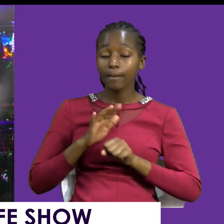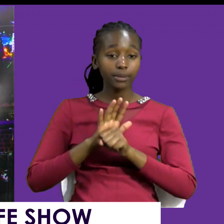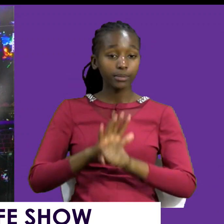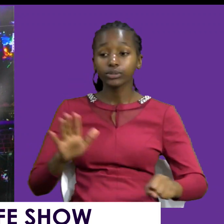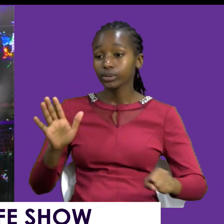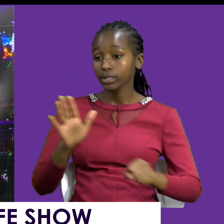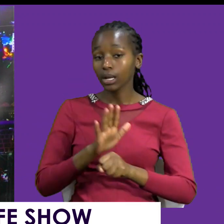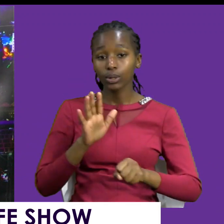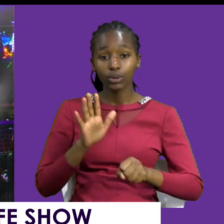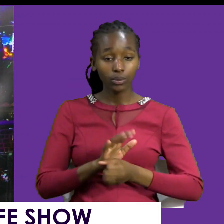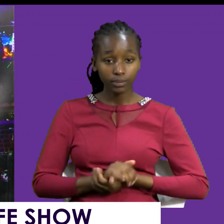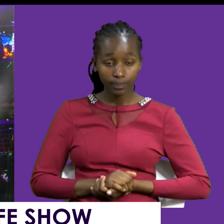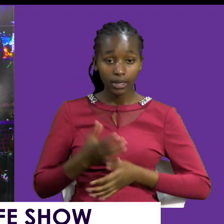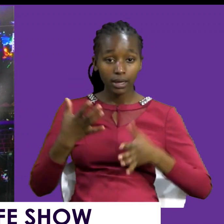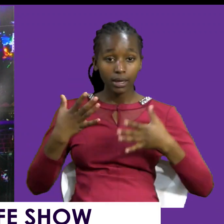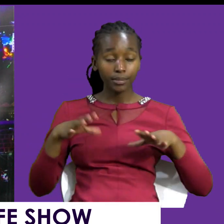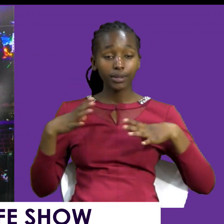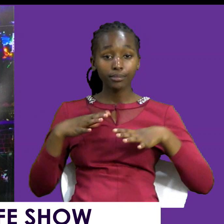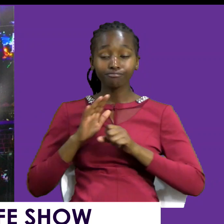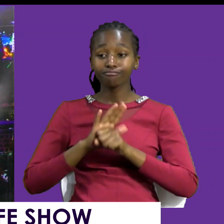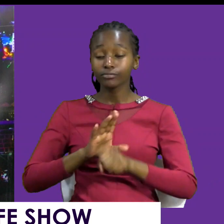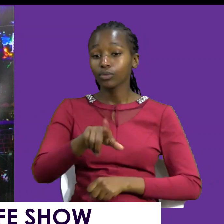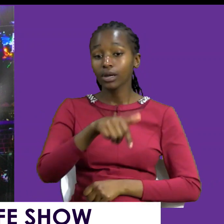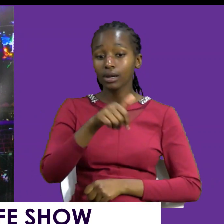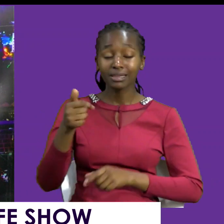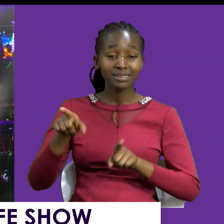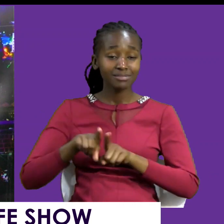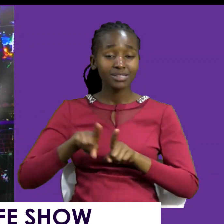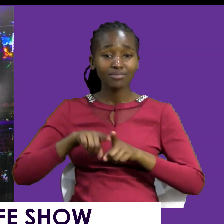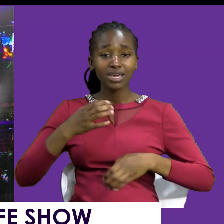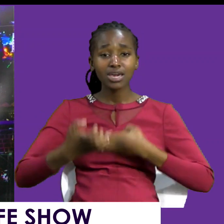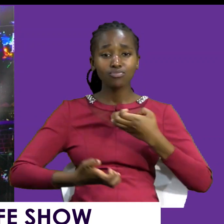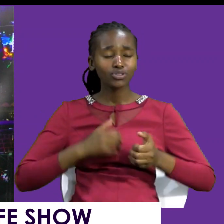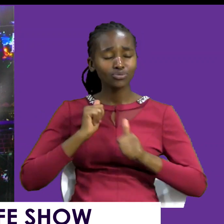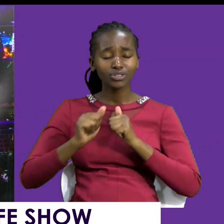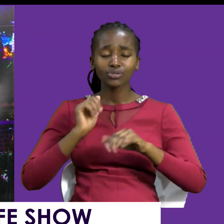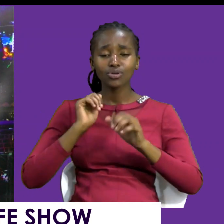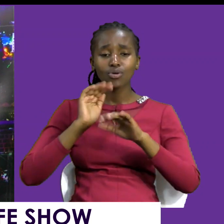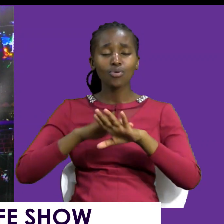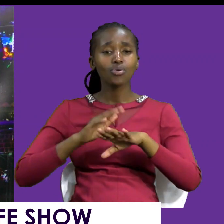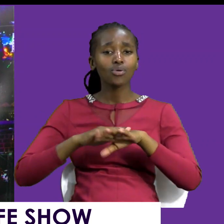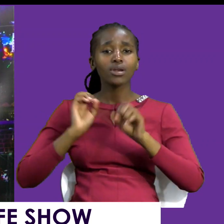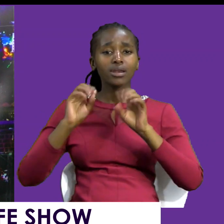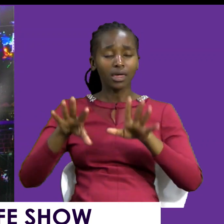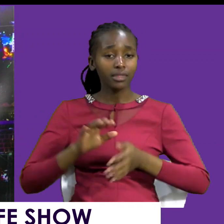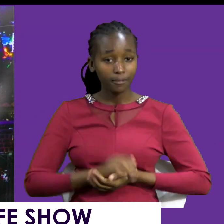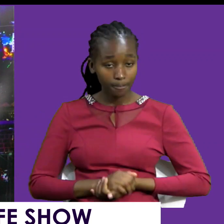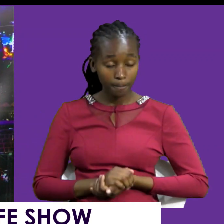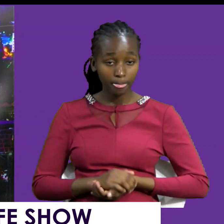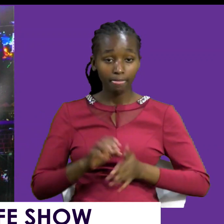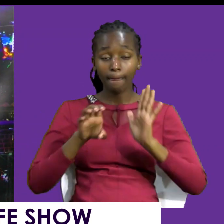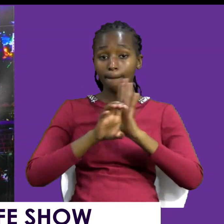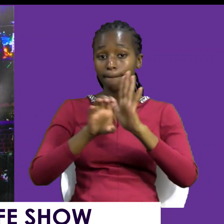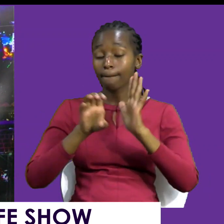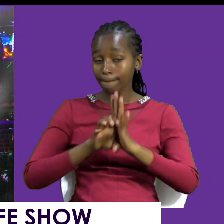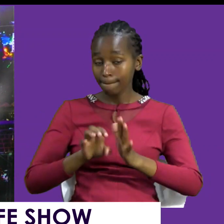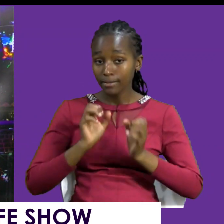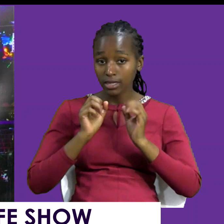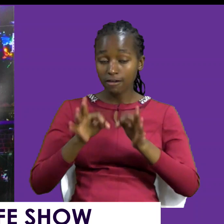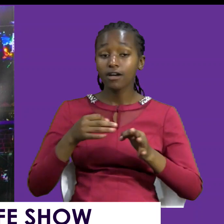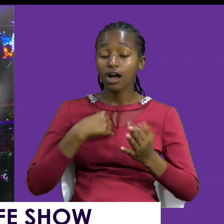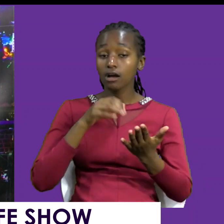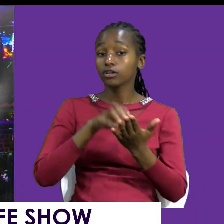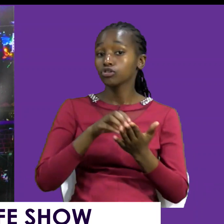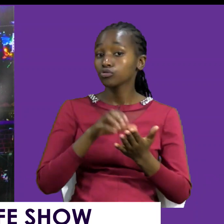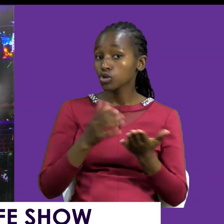People loading on each other emotions that are not necessarily supposed to be there. For example, in such a situation, if you tell